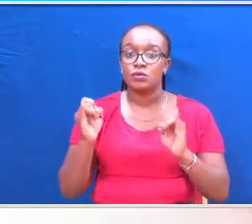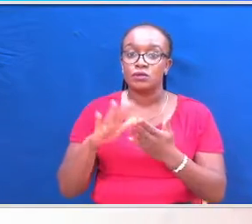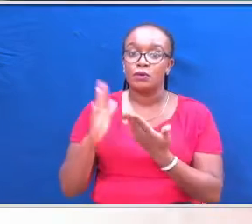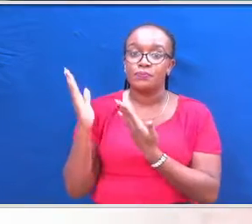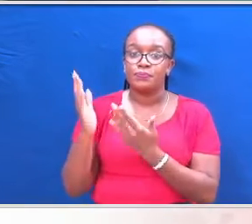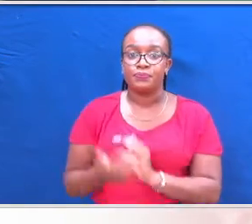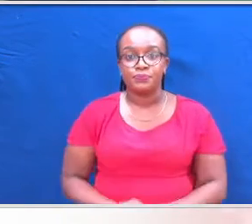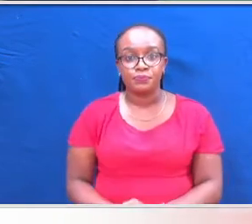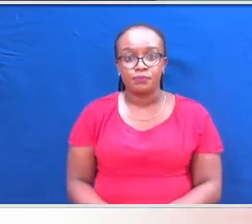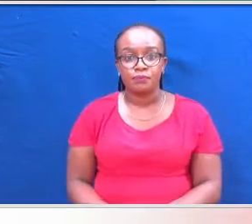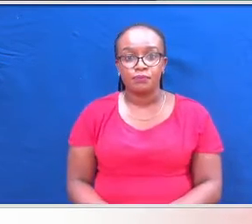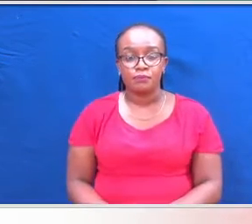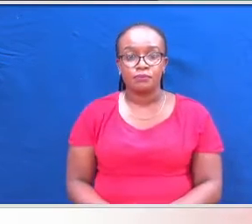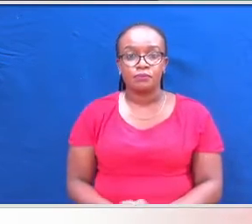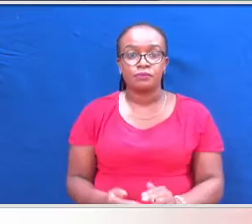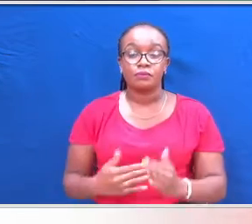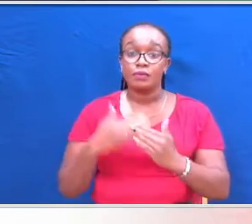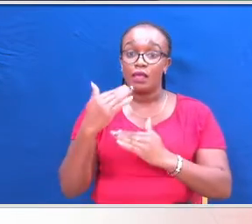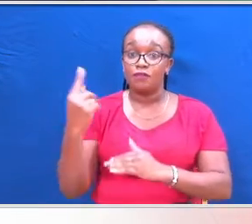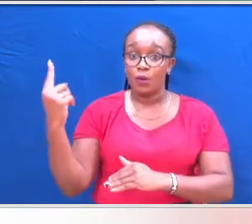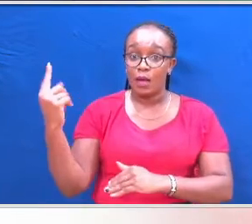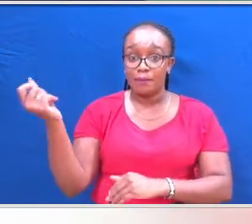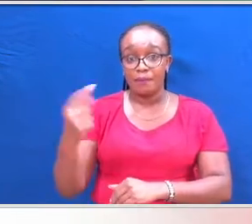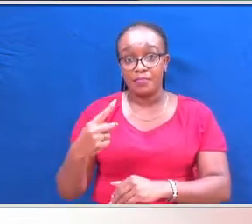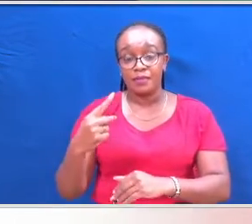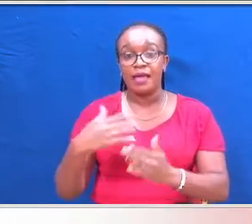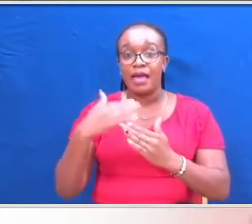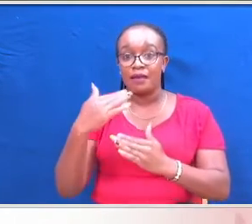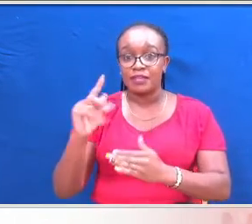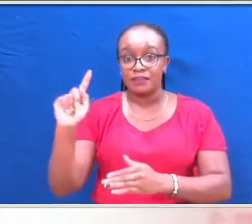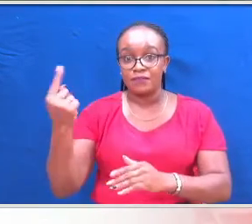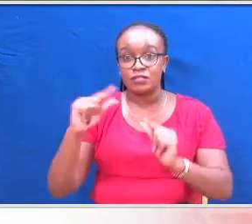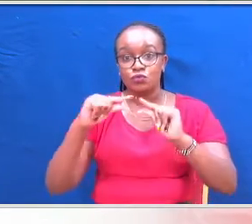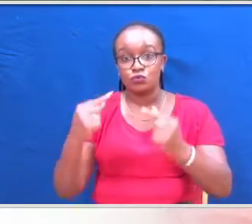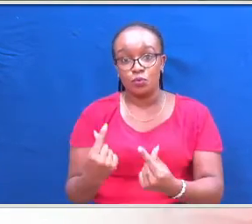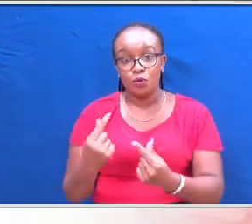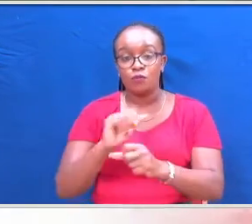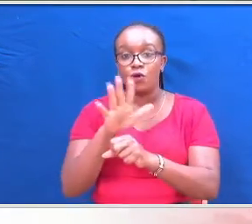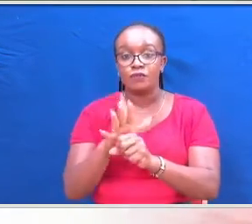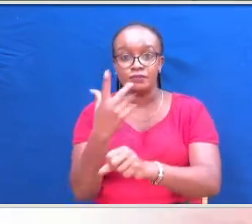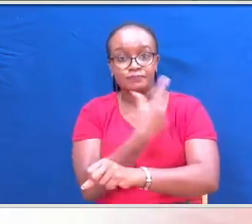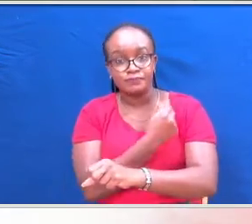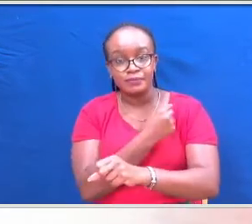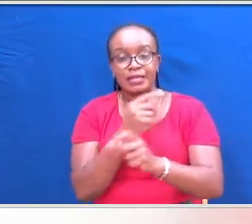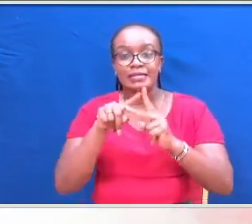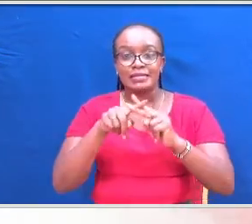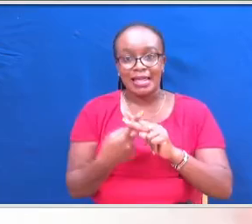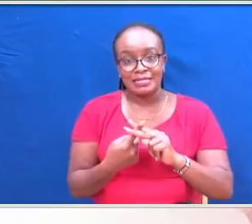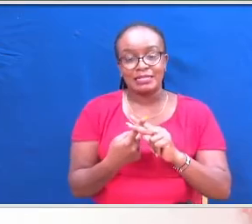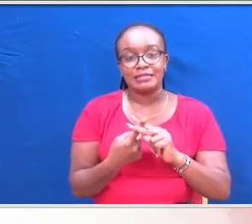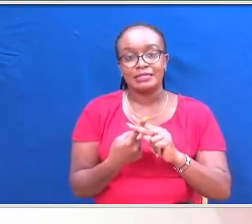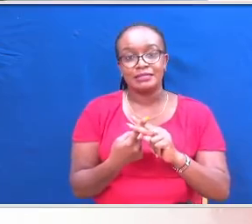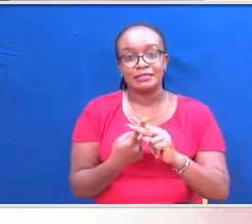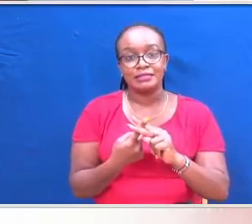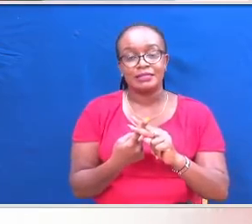details. Over 1 month into the first phase of the COVID-19 vaccination exercise that started rather